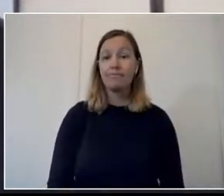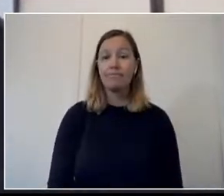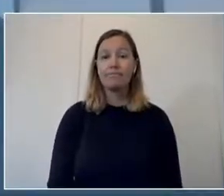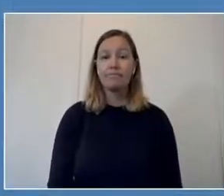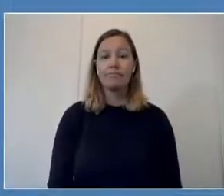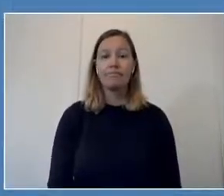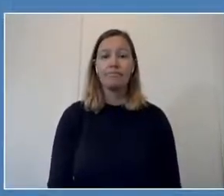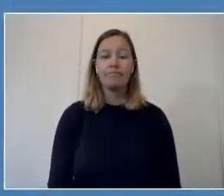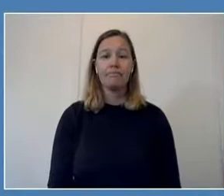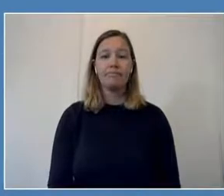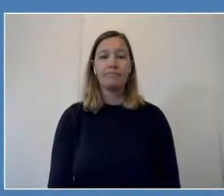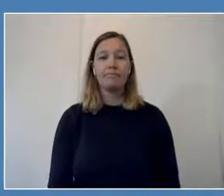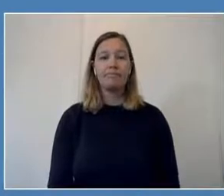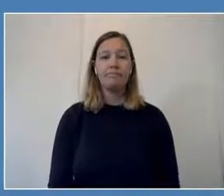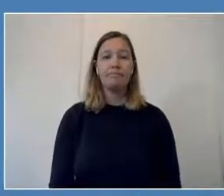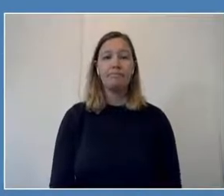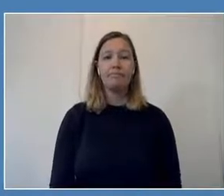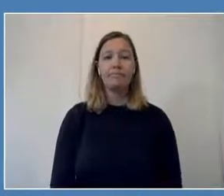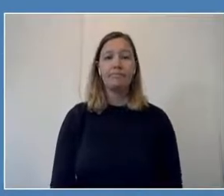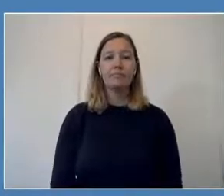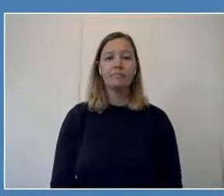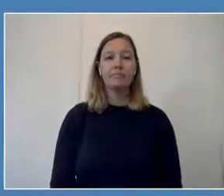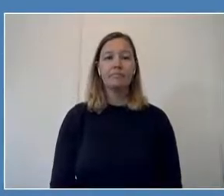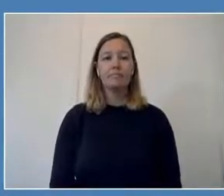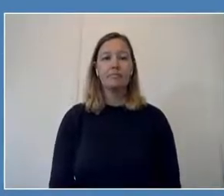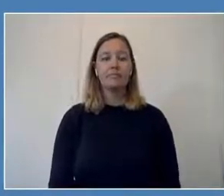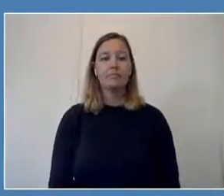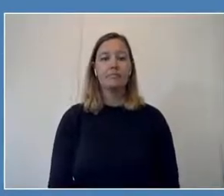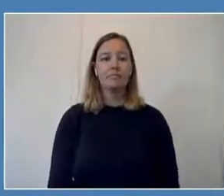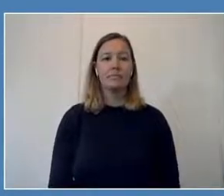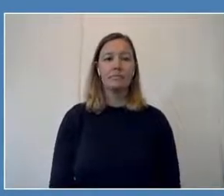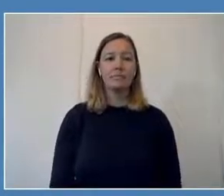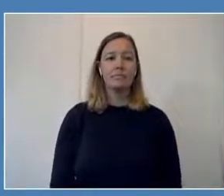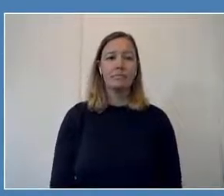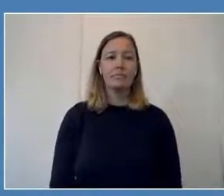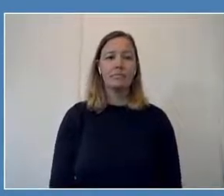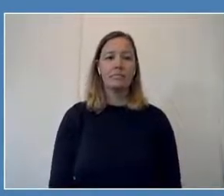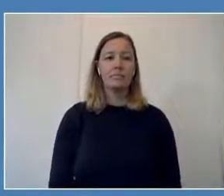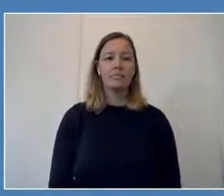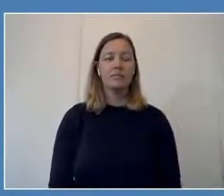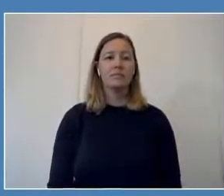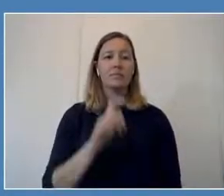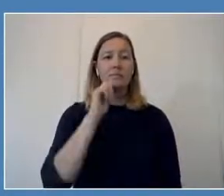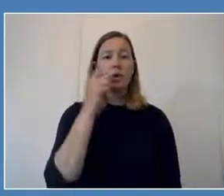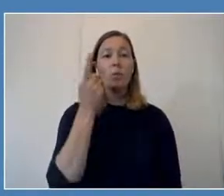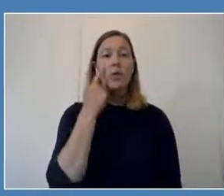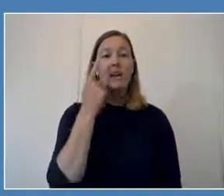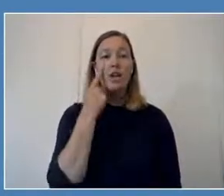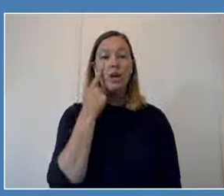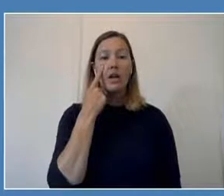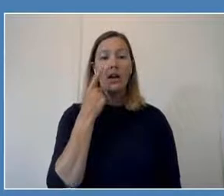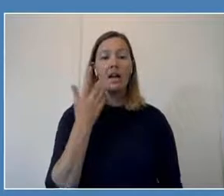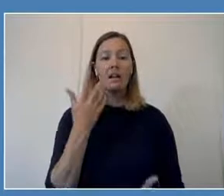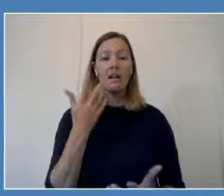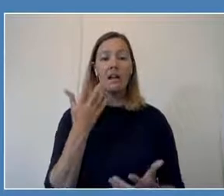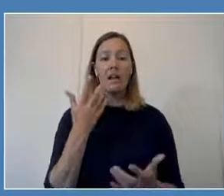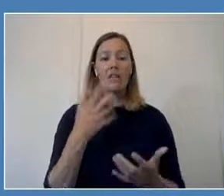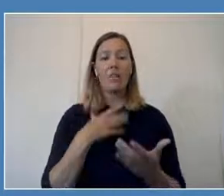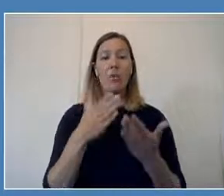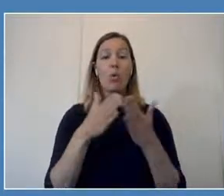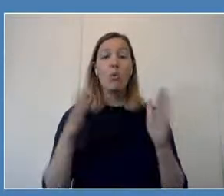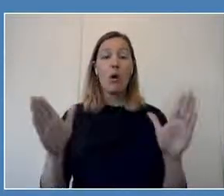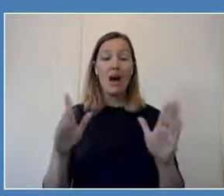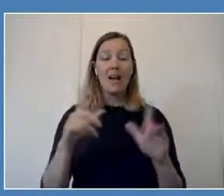that. Okay. So let's look at how the wider culture market engages